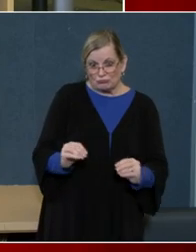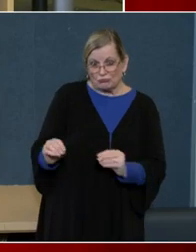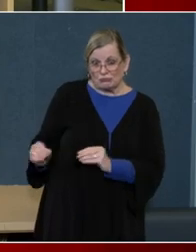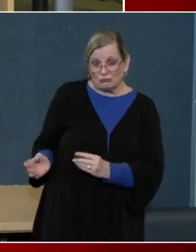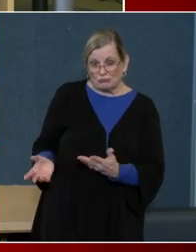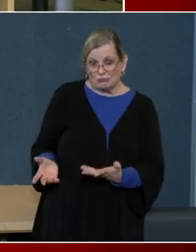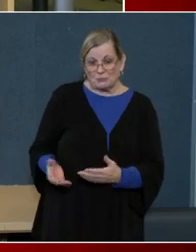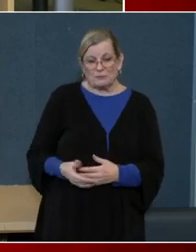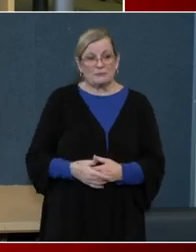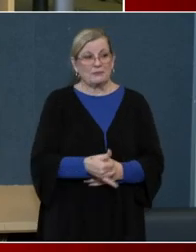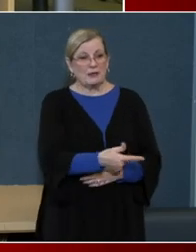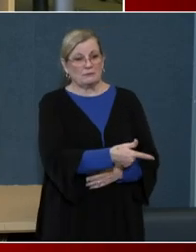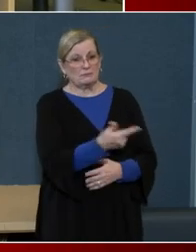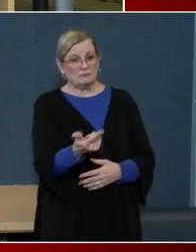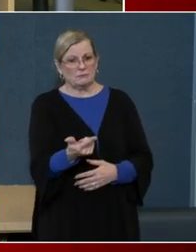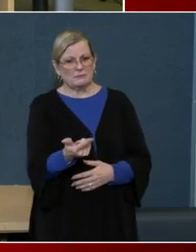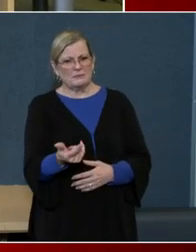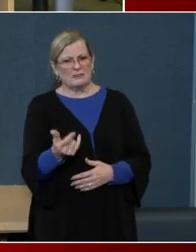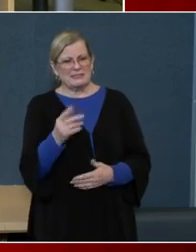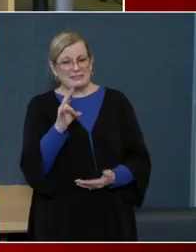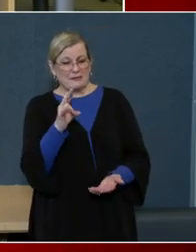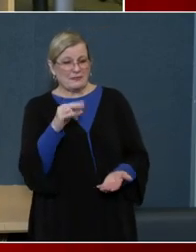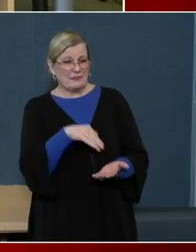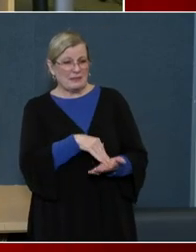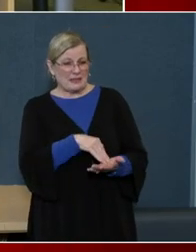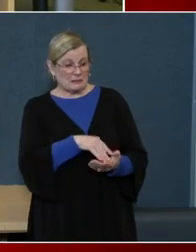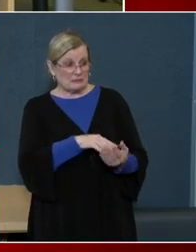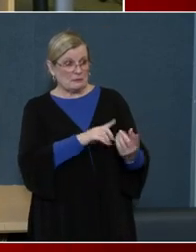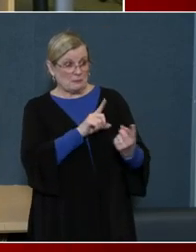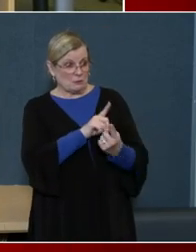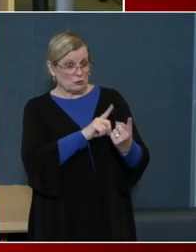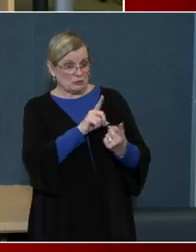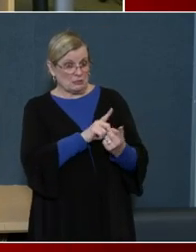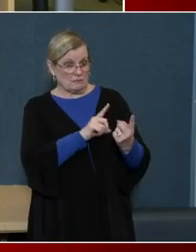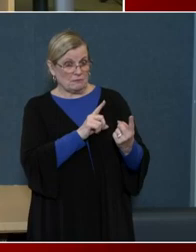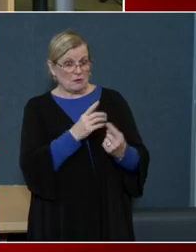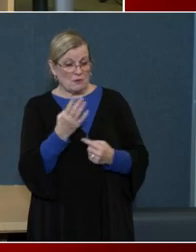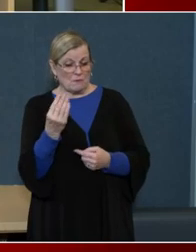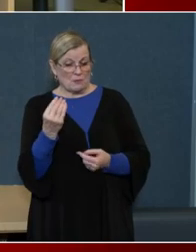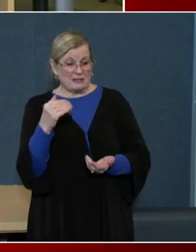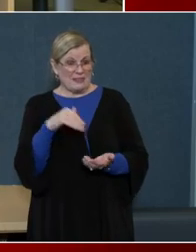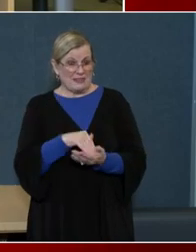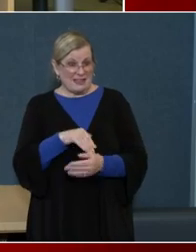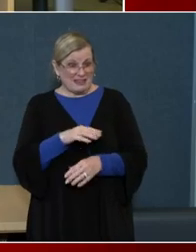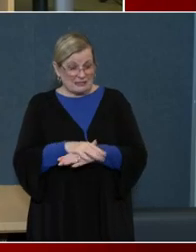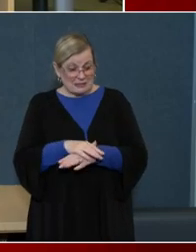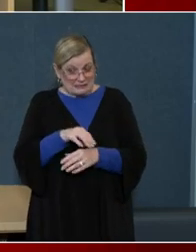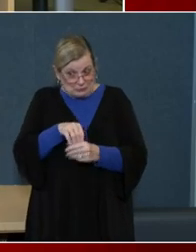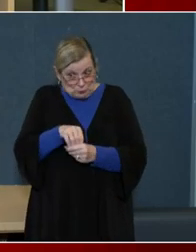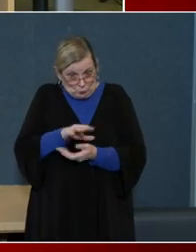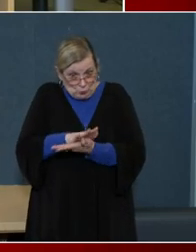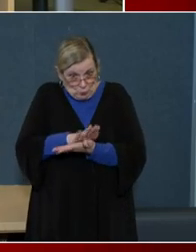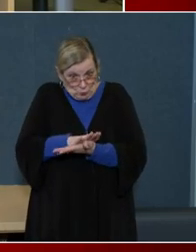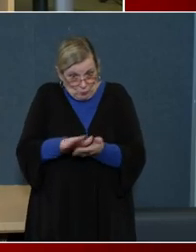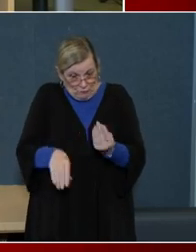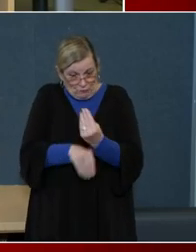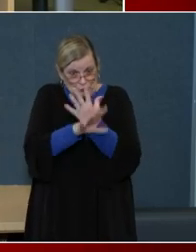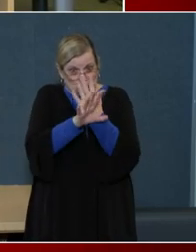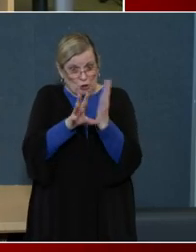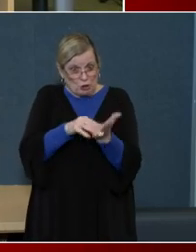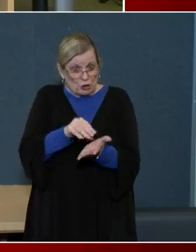7,000 in person, 14,000 in school, but doing virtual work, and how many would be at